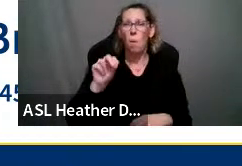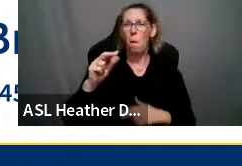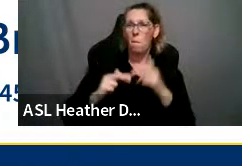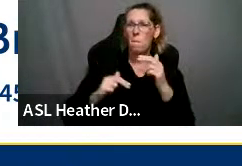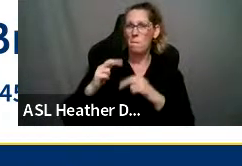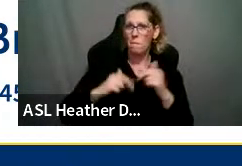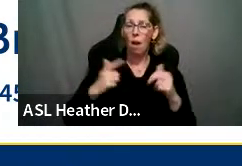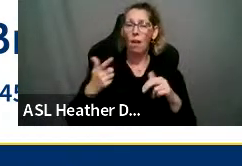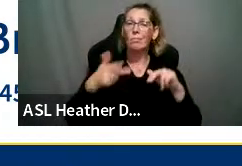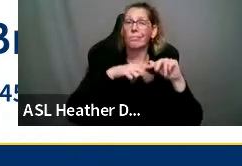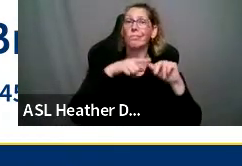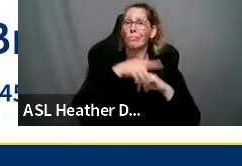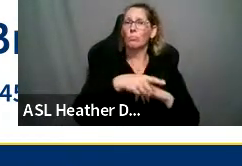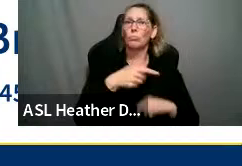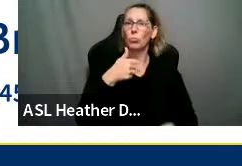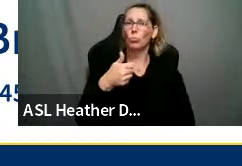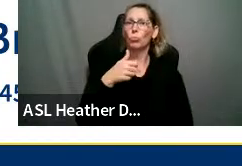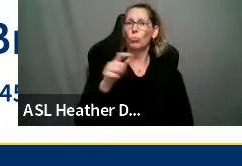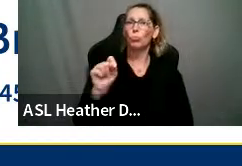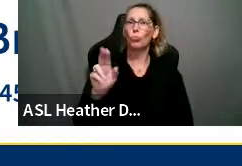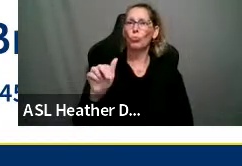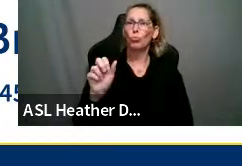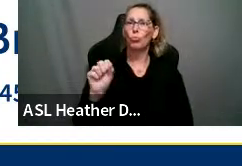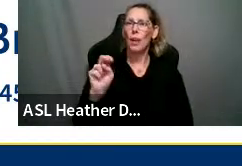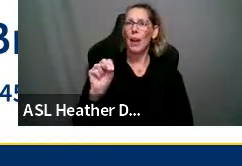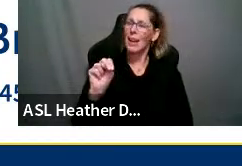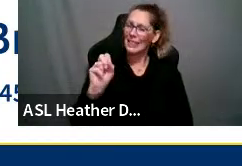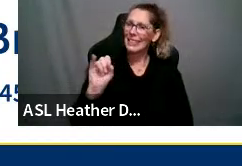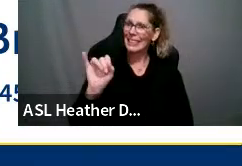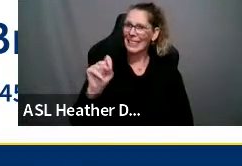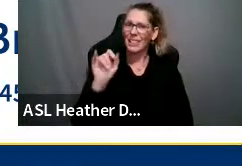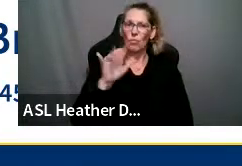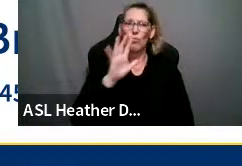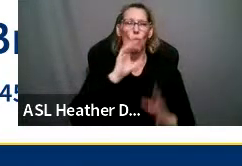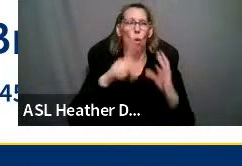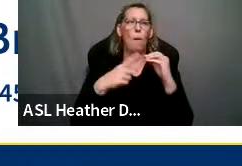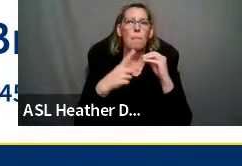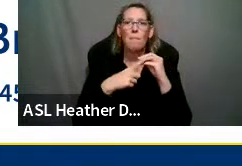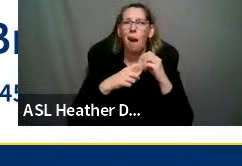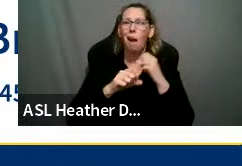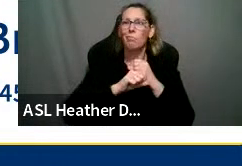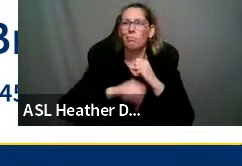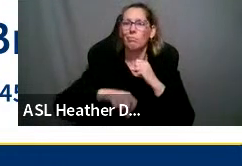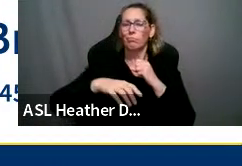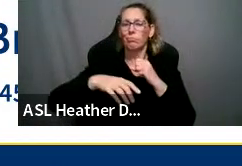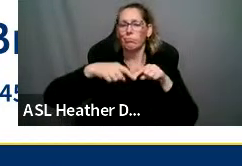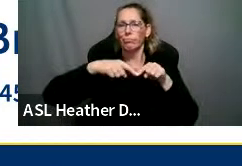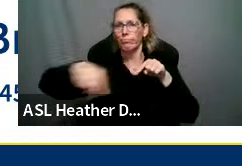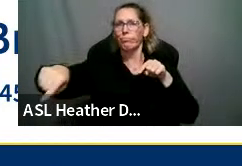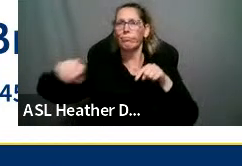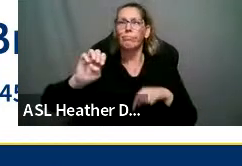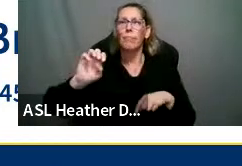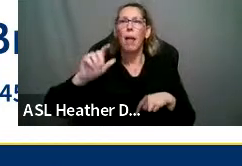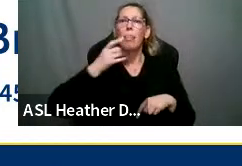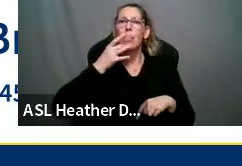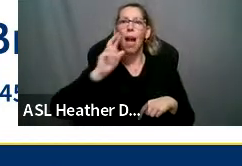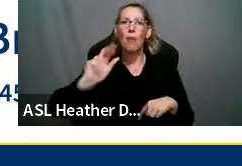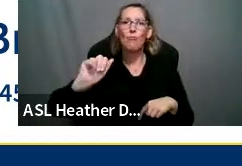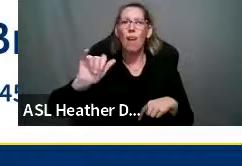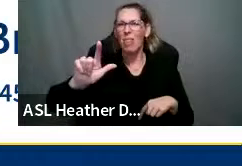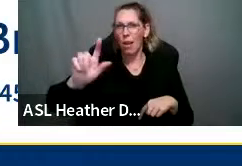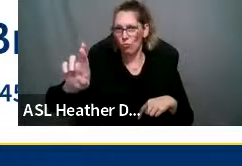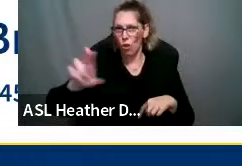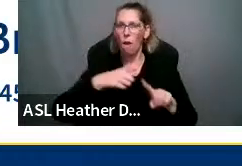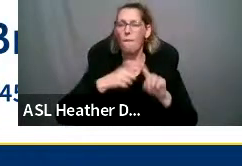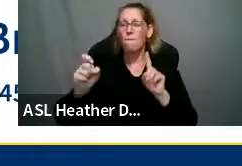the increase in transit, as we've talked about the extension of light rail from Expo to Evergreen Boulevard, as